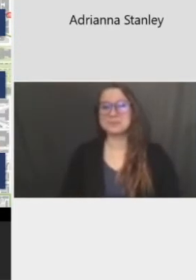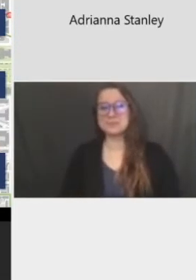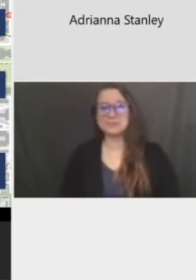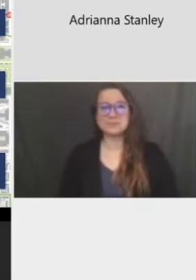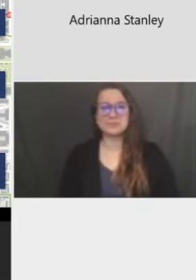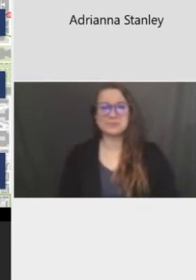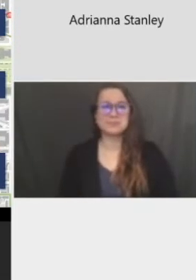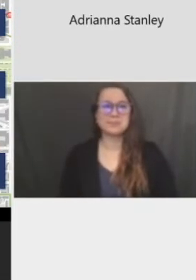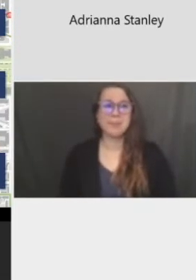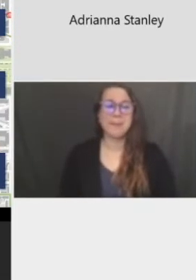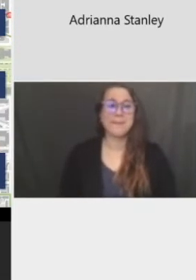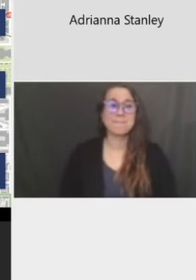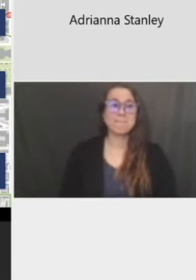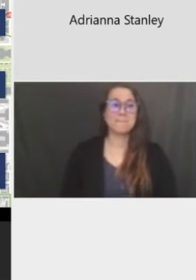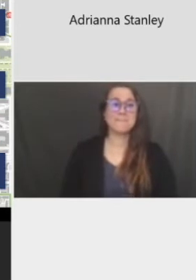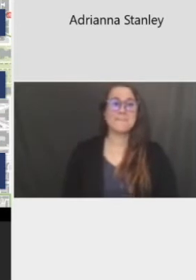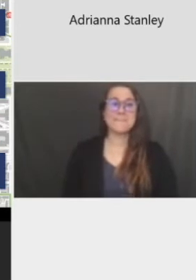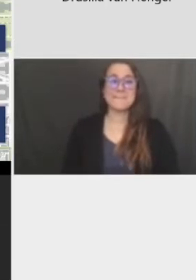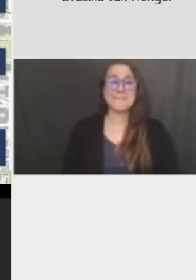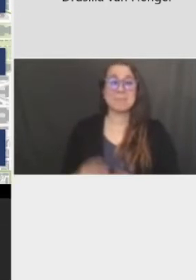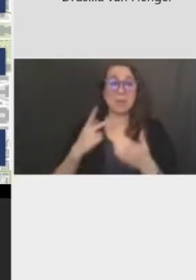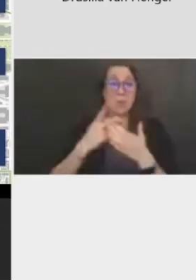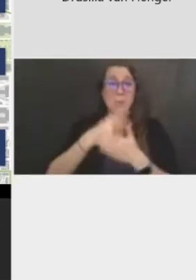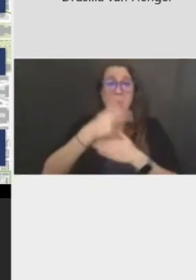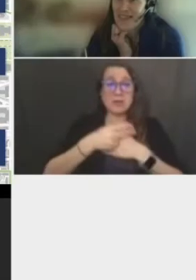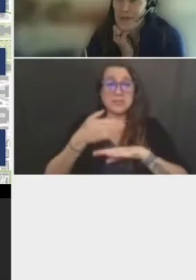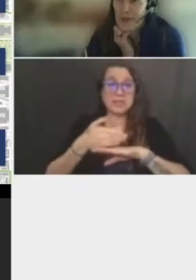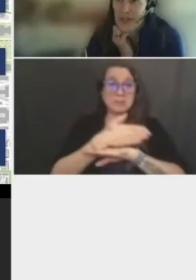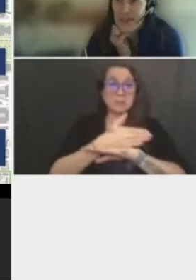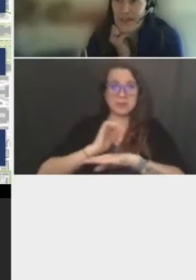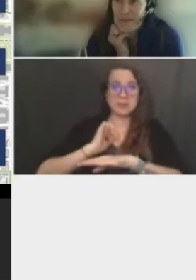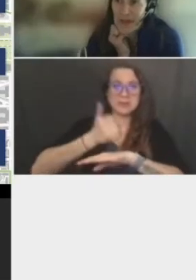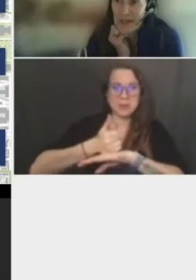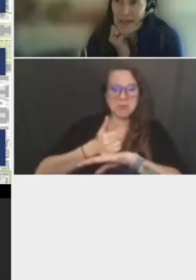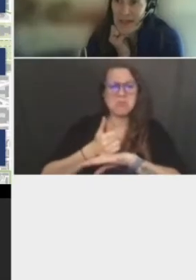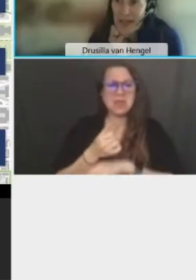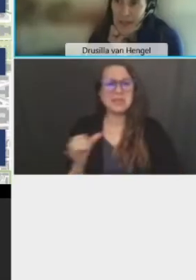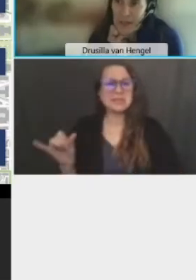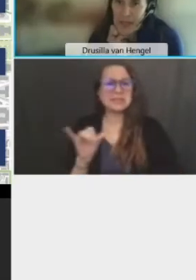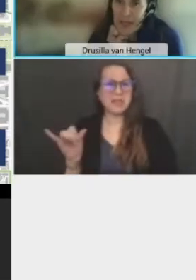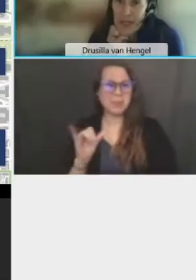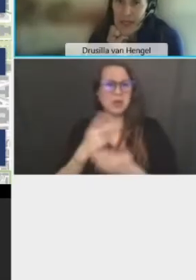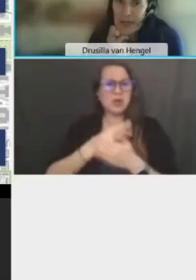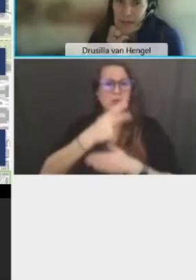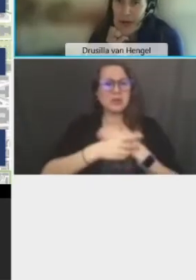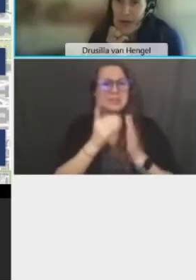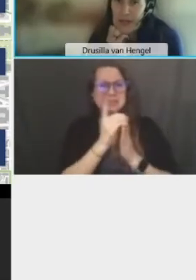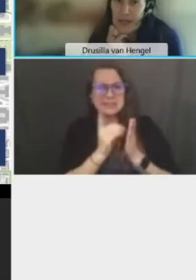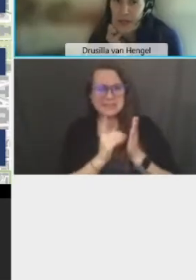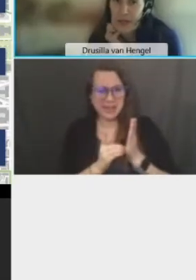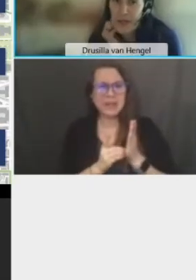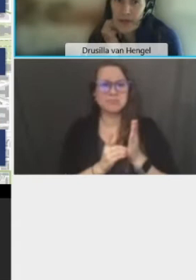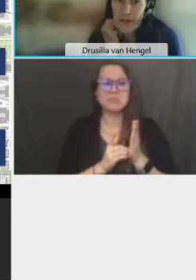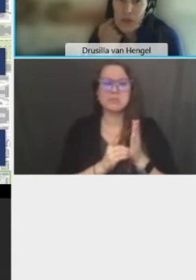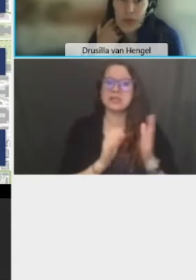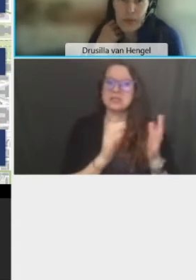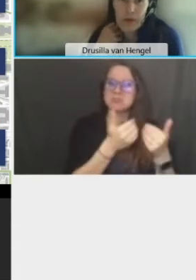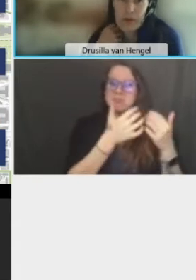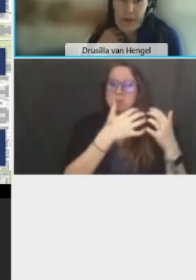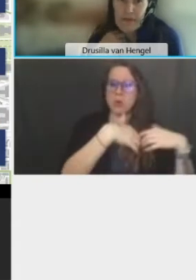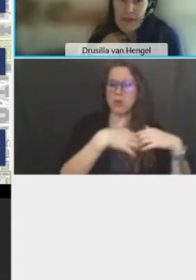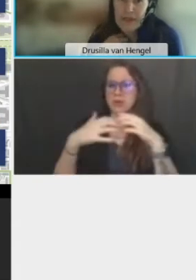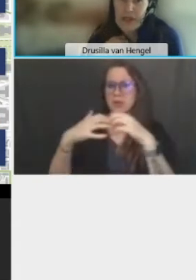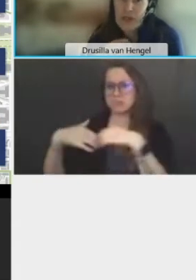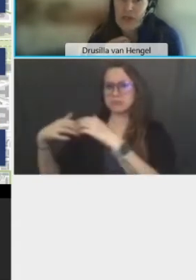So the project and improvement installation are similar to the project design. It's being done in parts. The